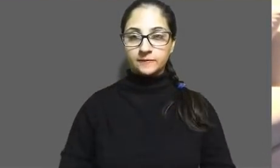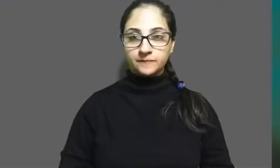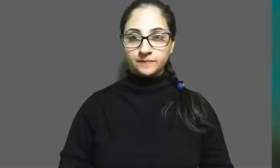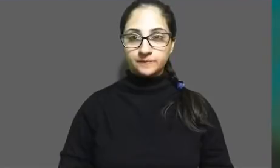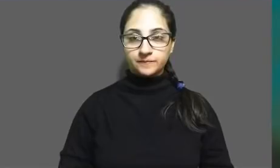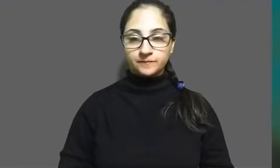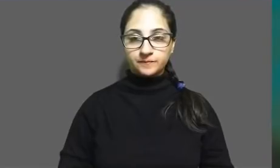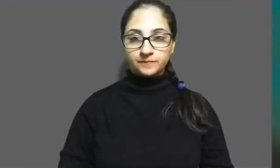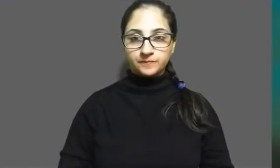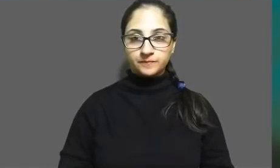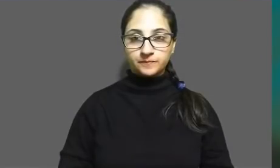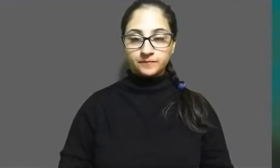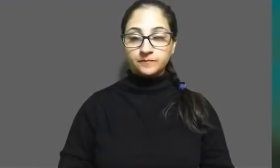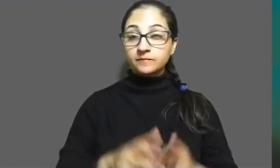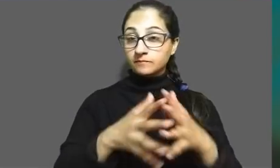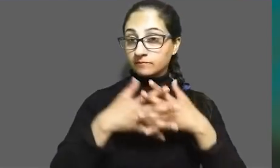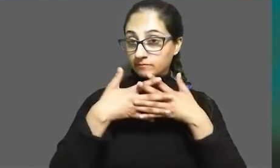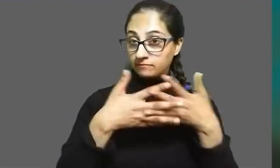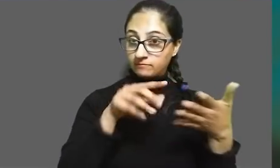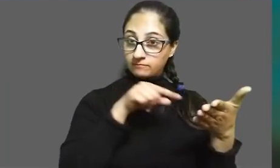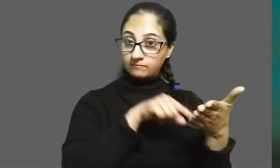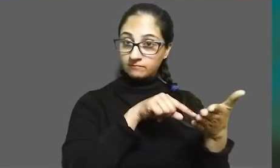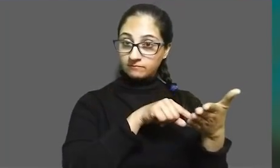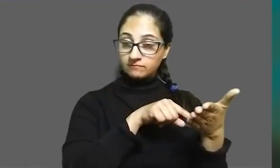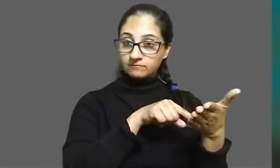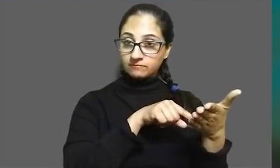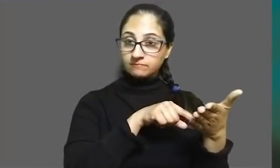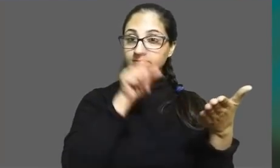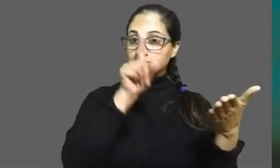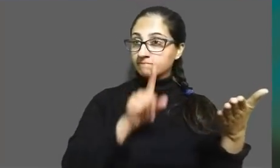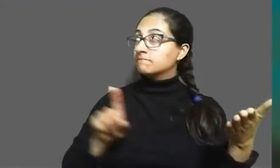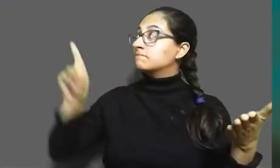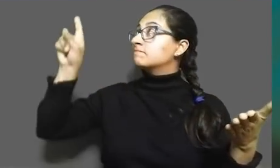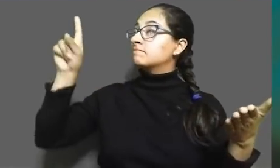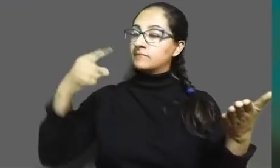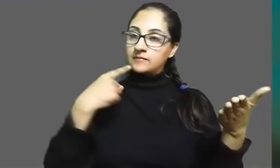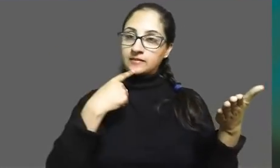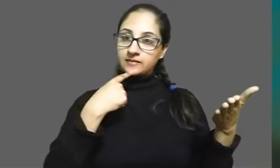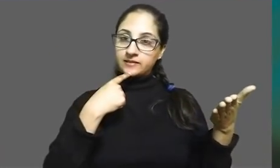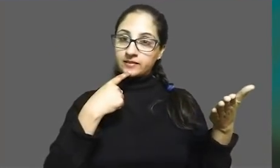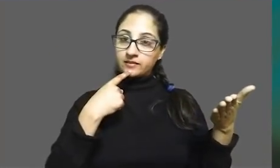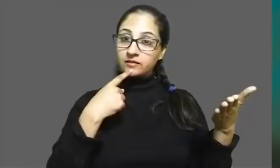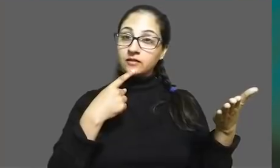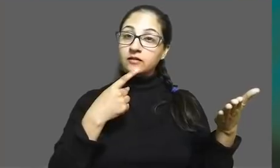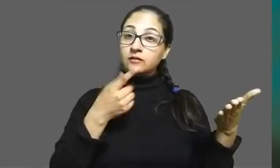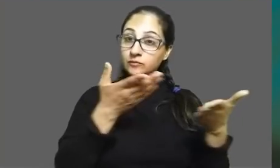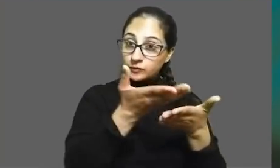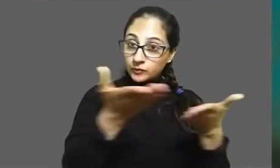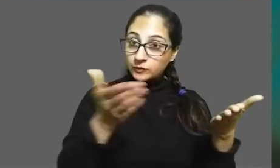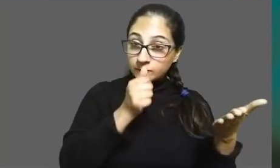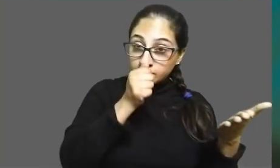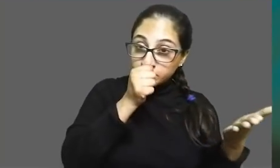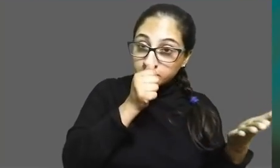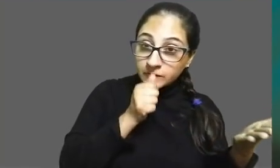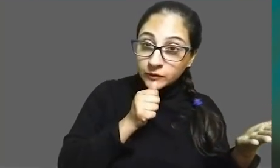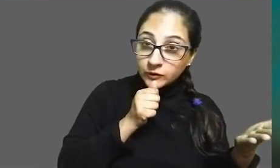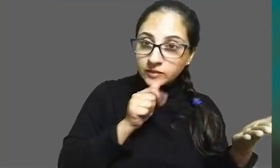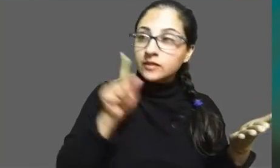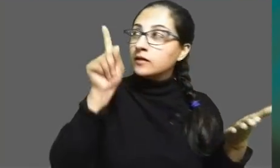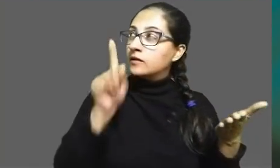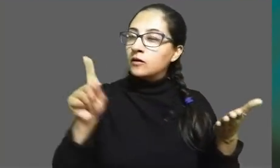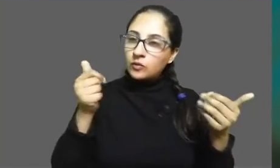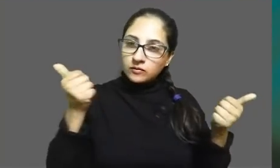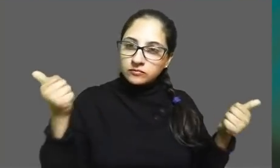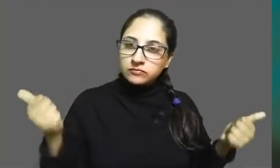patience. It is this trust in Allah that gives us the strength to be patient through the difficult